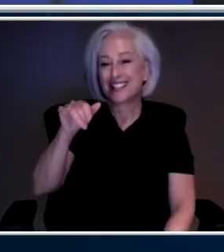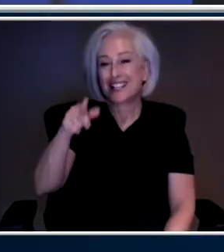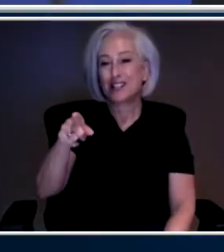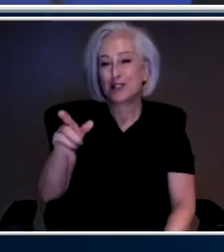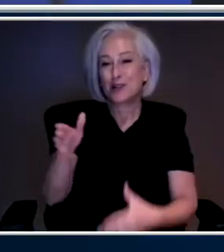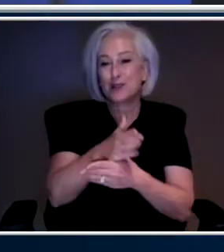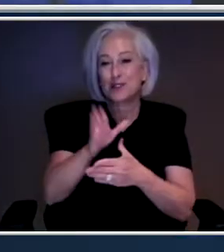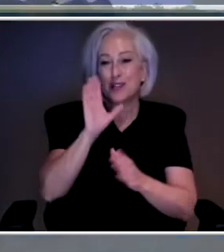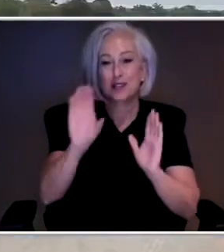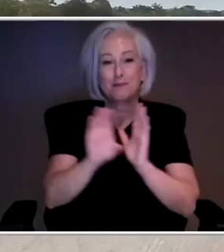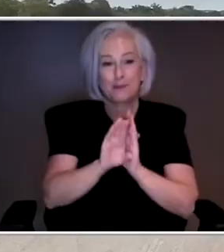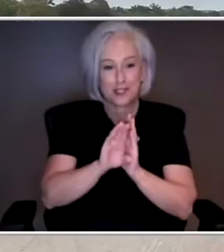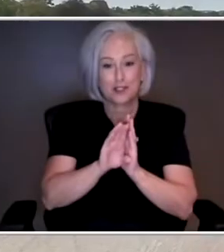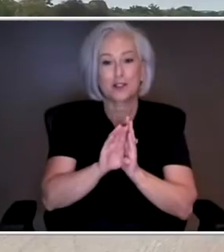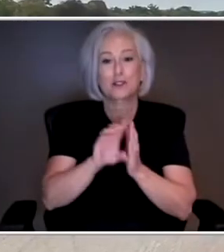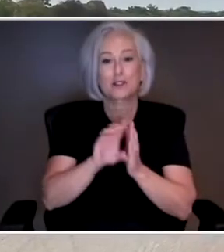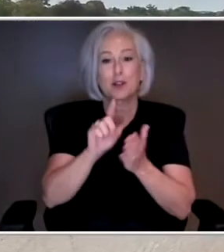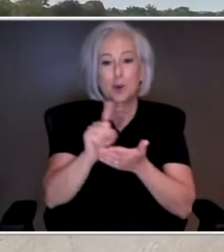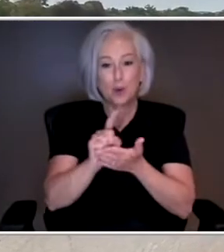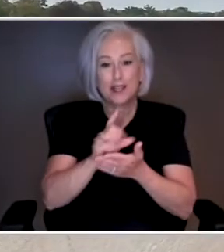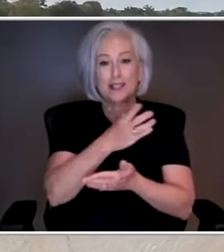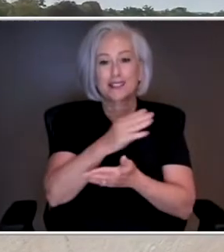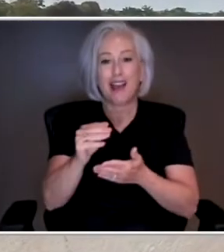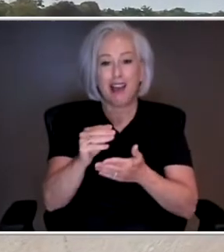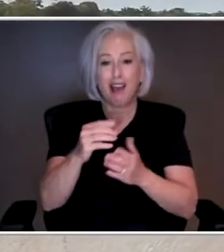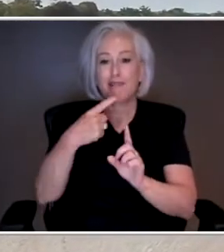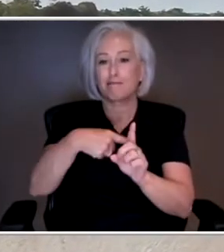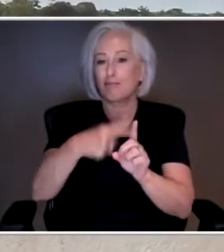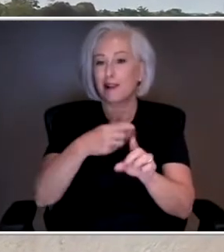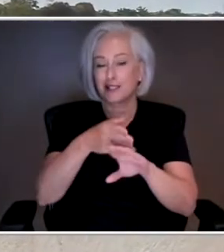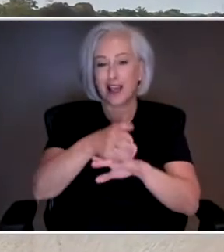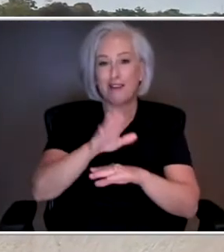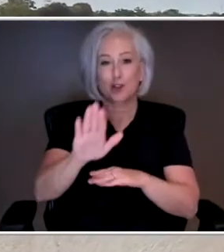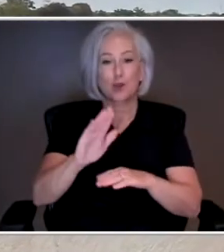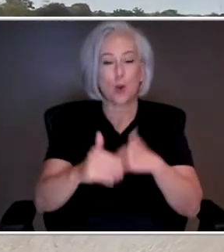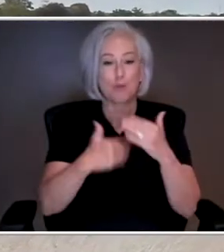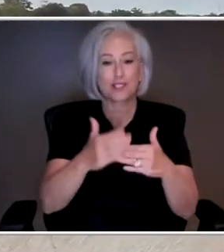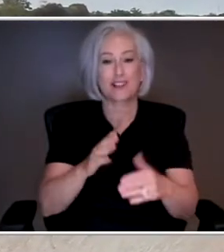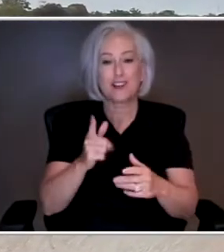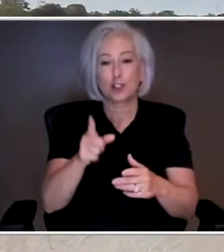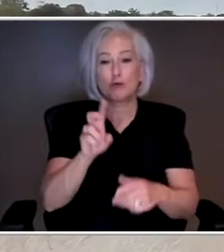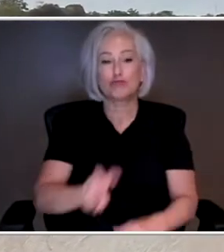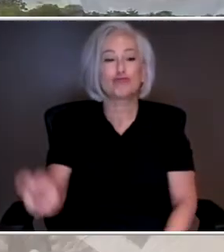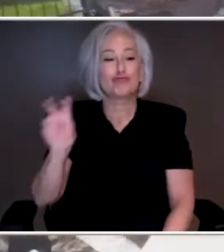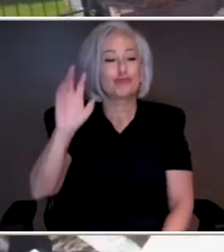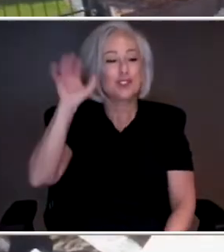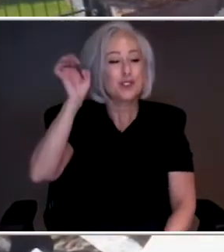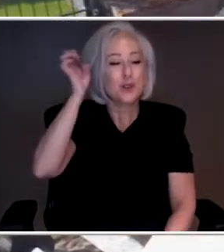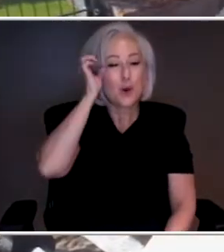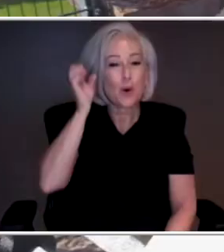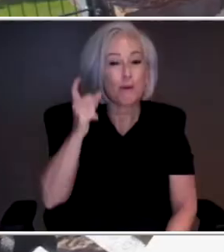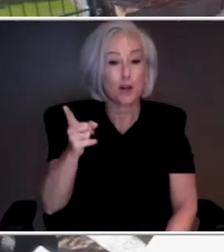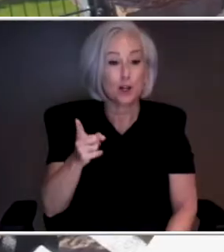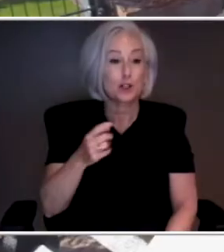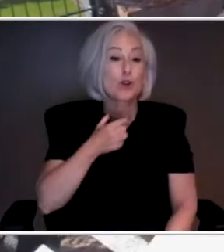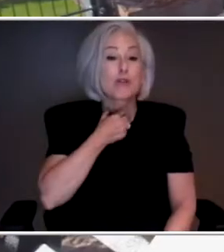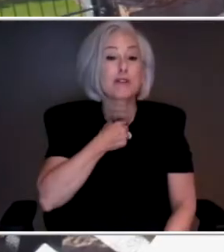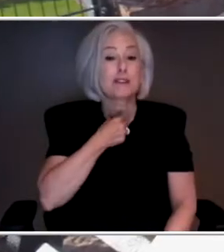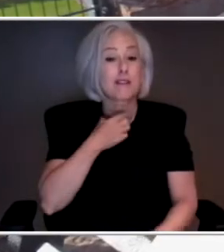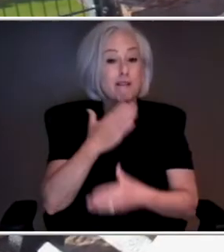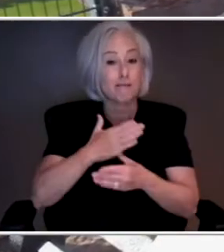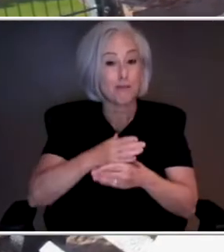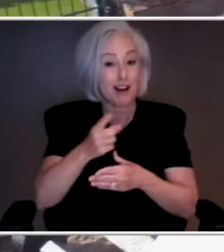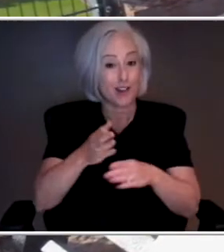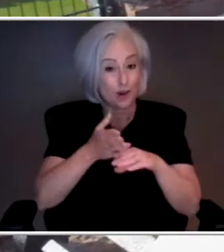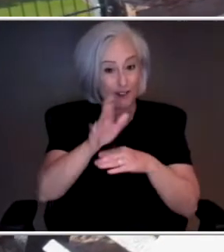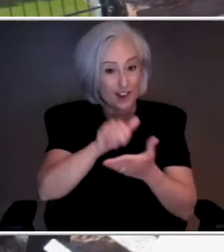after you had your procedure. You went on a fantastic European tour. Did your neck bother you at all? Tell us